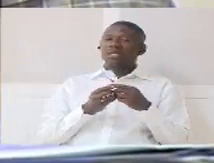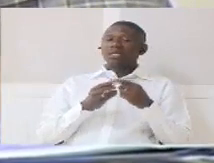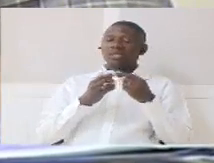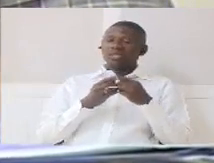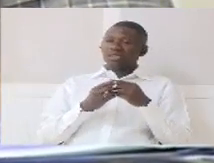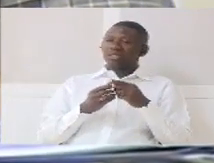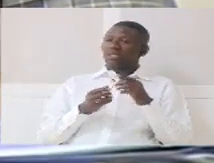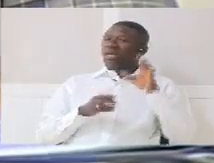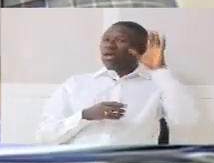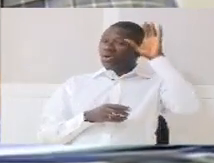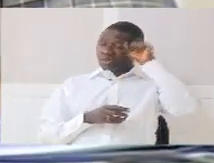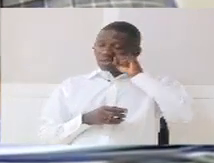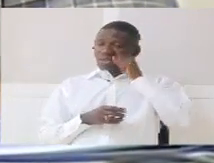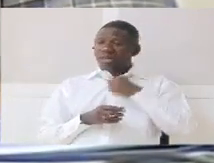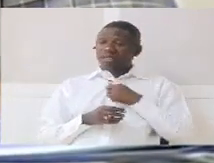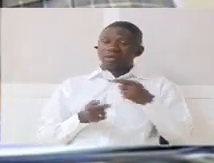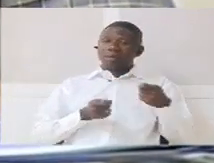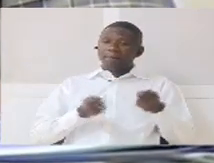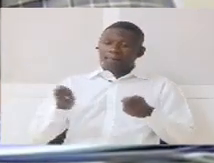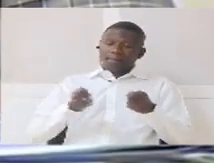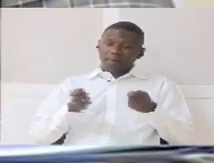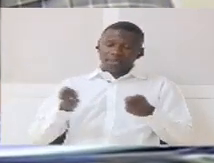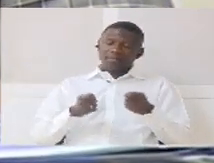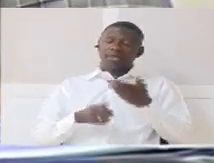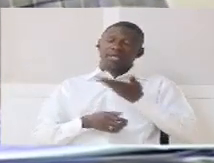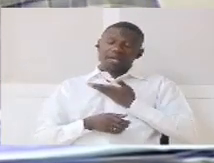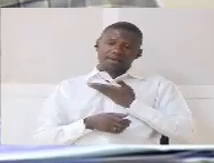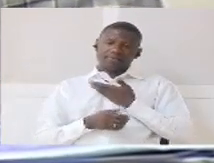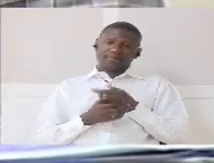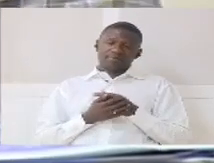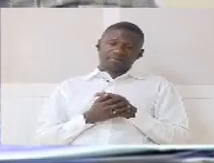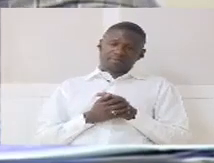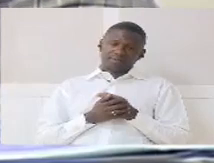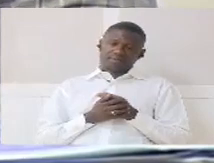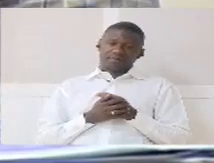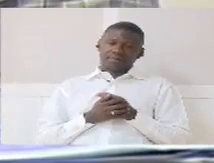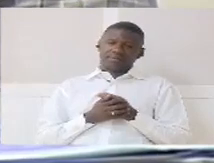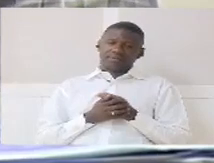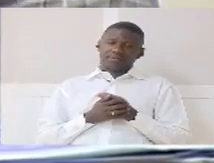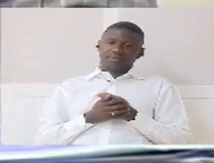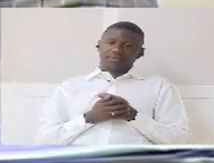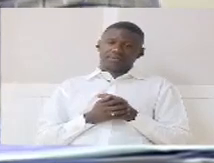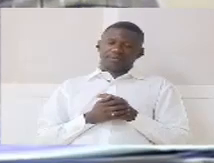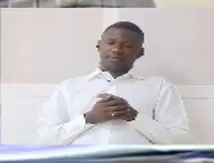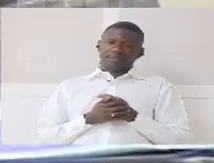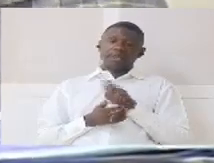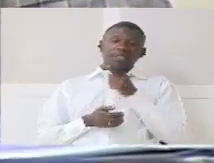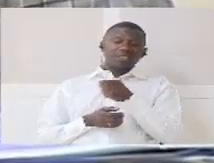wolem nyintiko maralo bunda yenyim kibaro soto nyaaw nyandi nyaama, that this PAP was killing